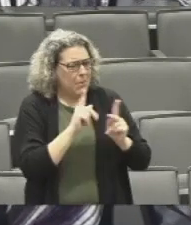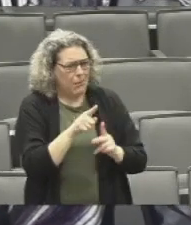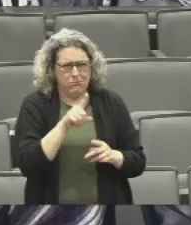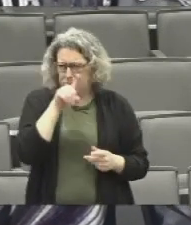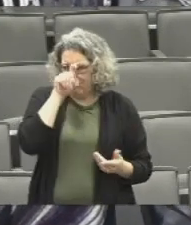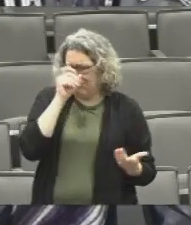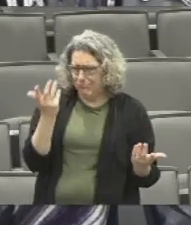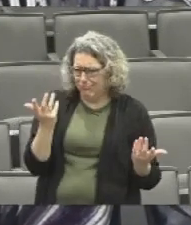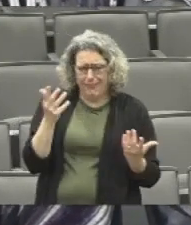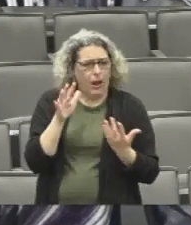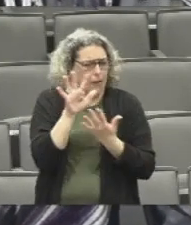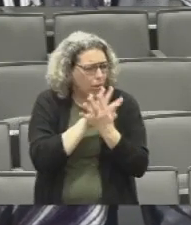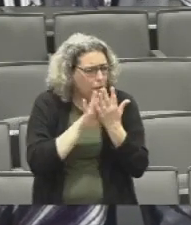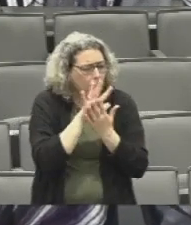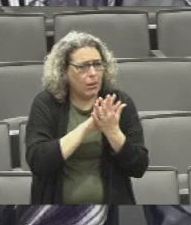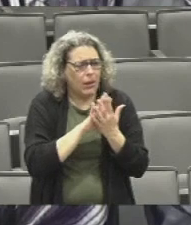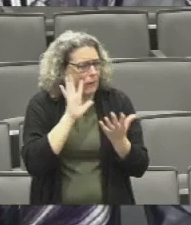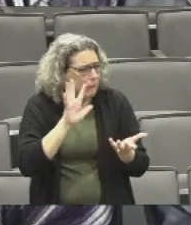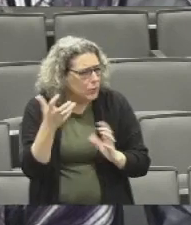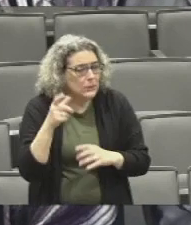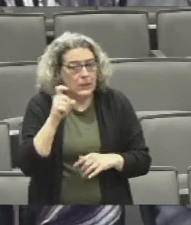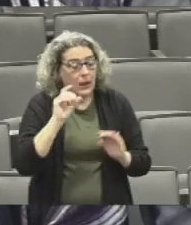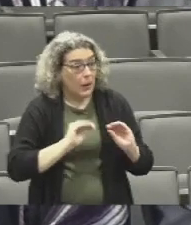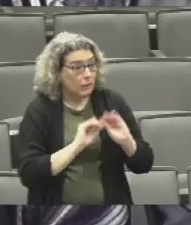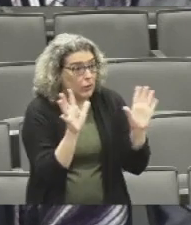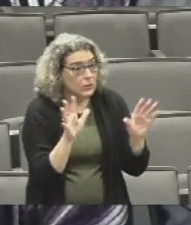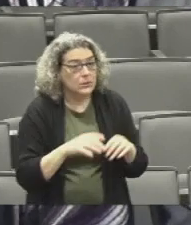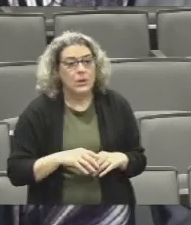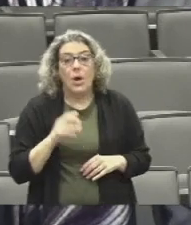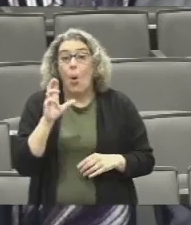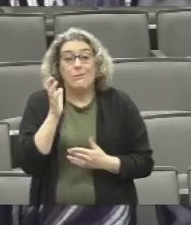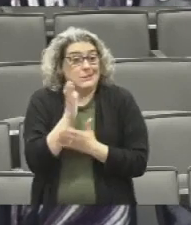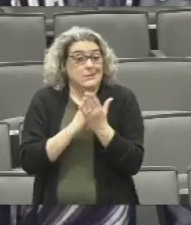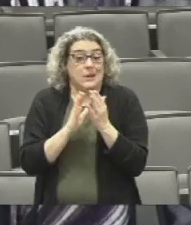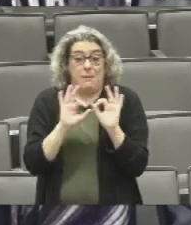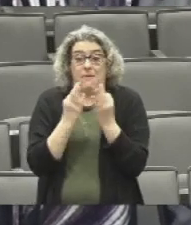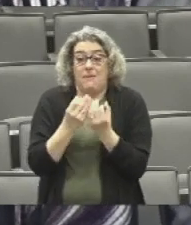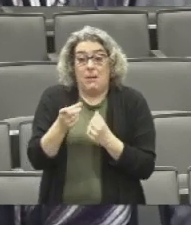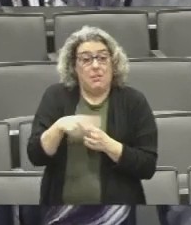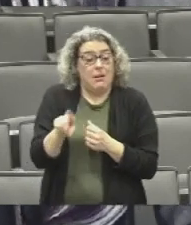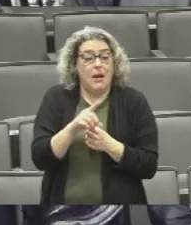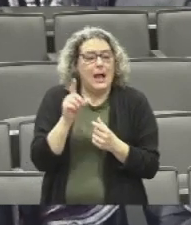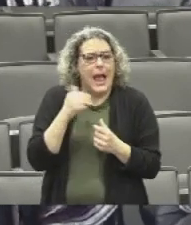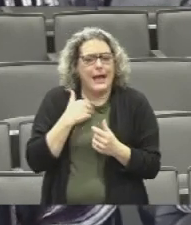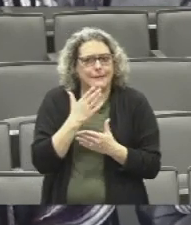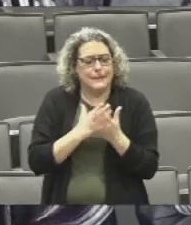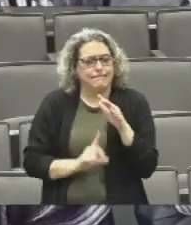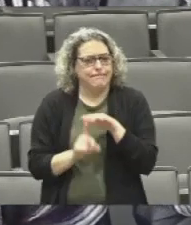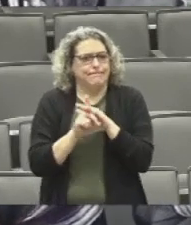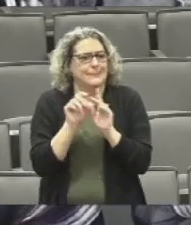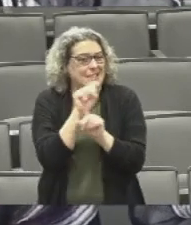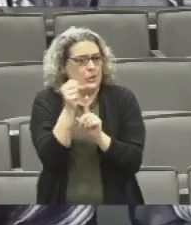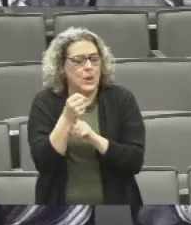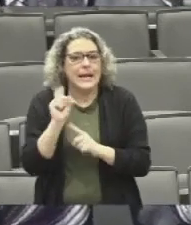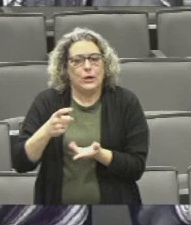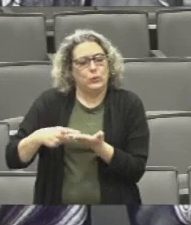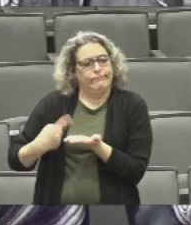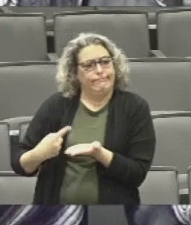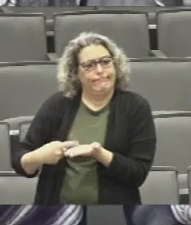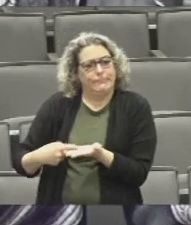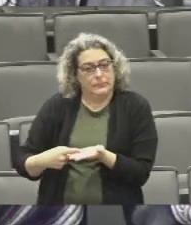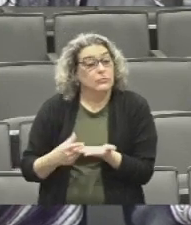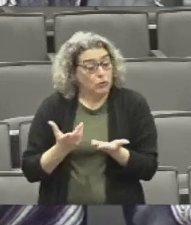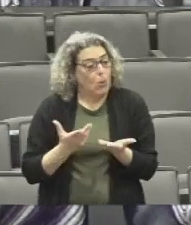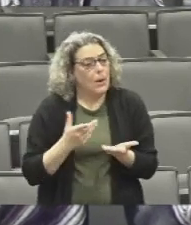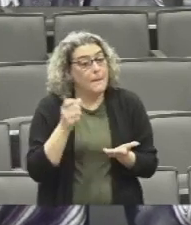on it. There are individuals who just have a family situation that they want to talk about. So some of these calls